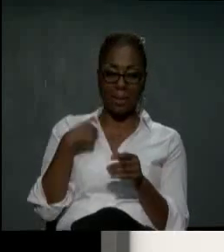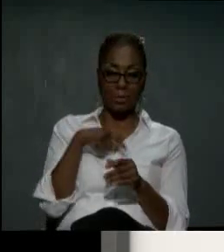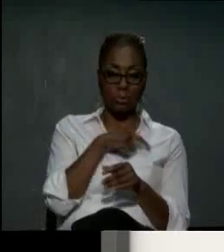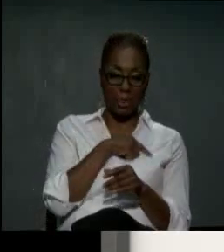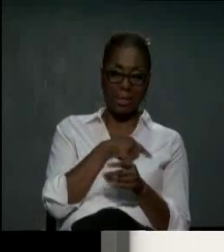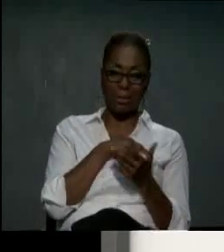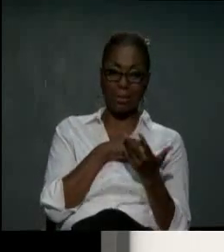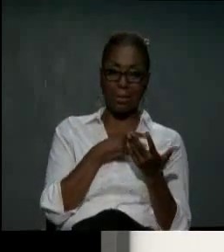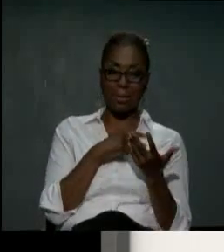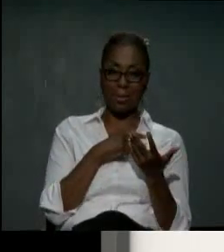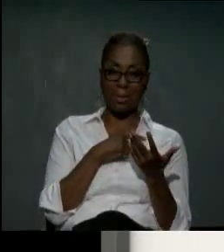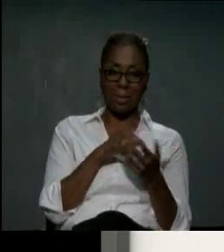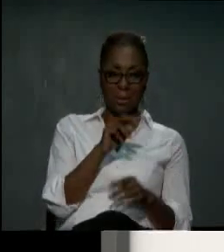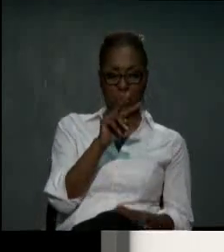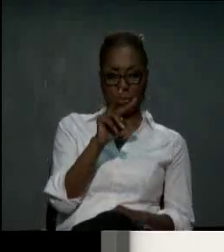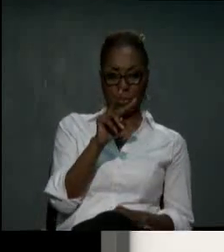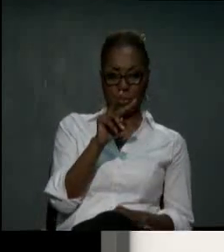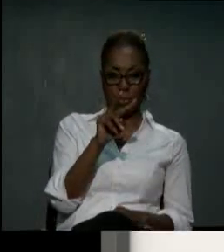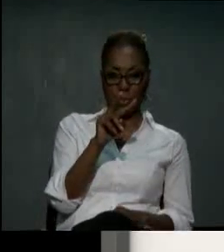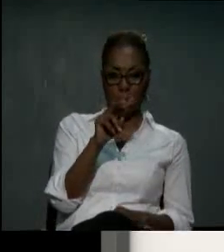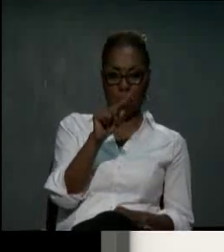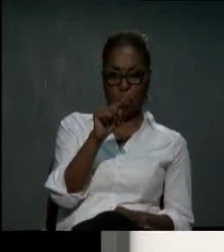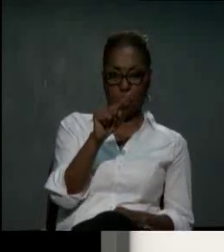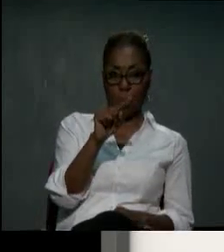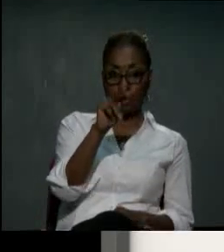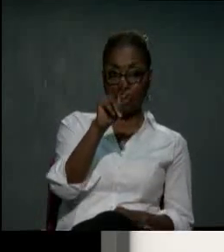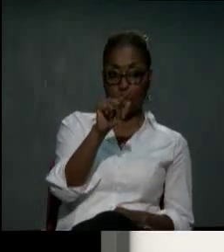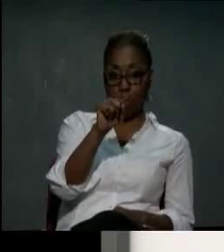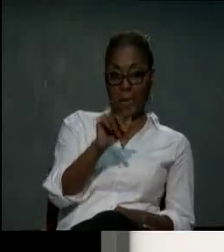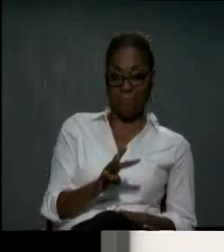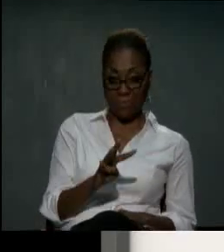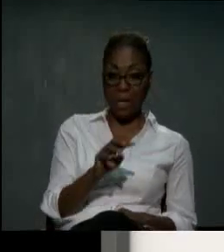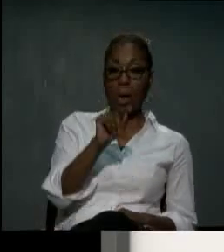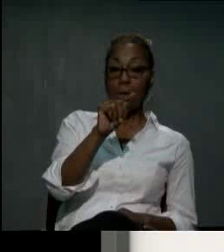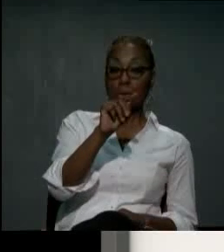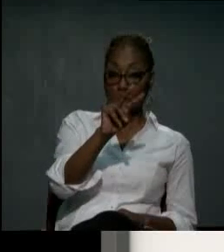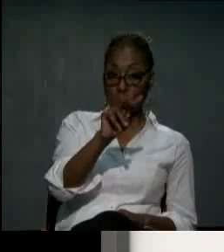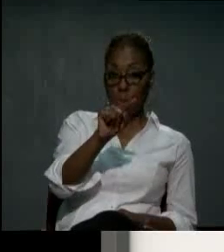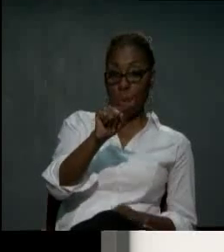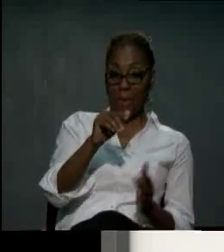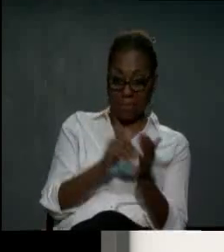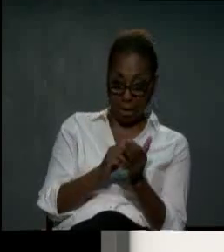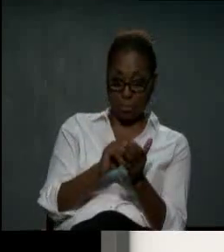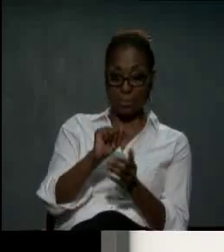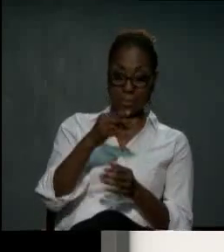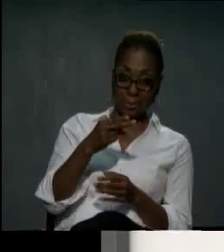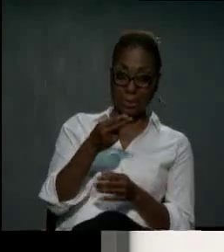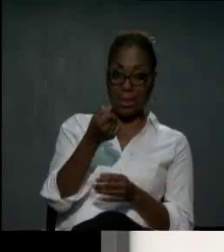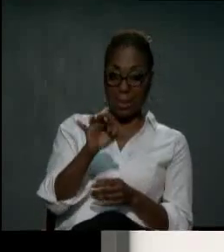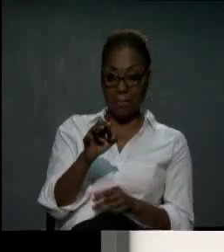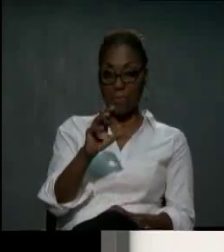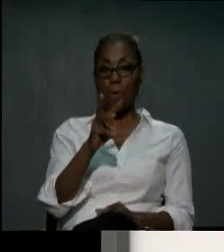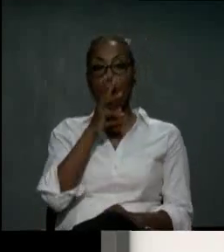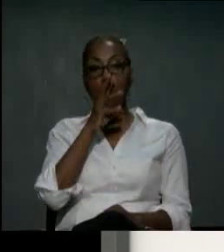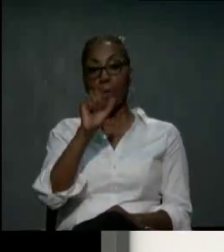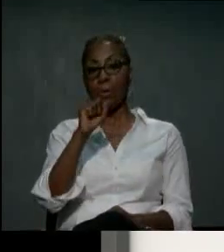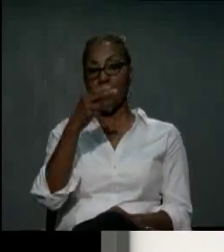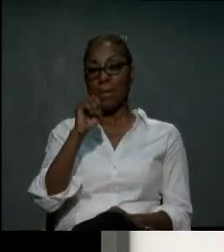only 2 1,000ths of the entire watershed area.